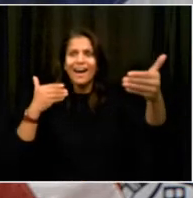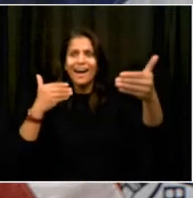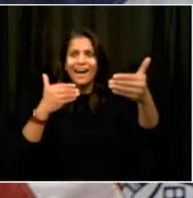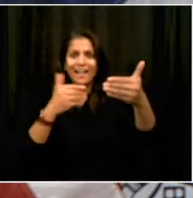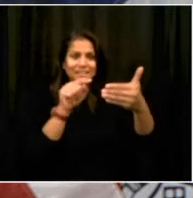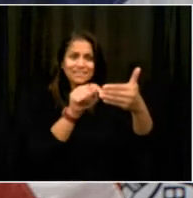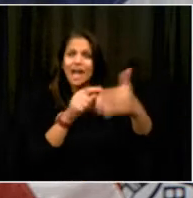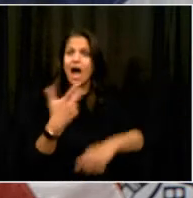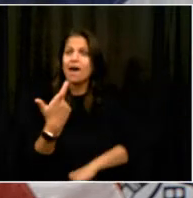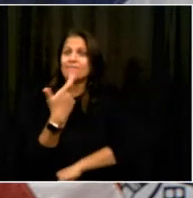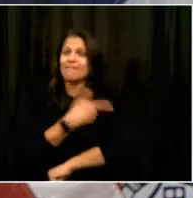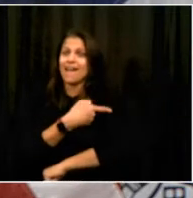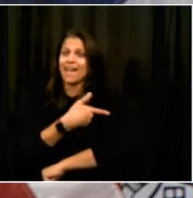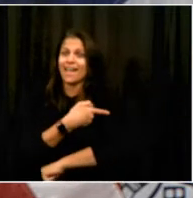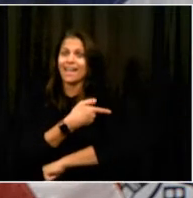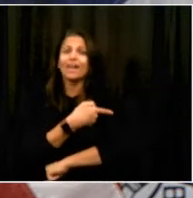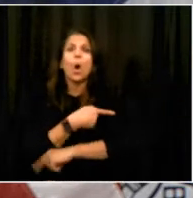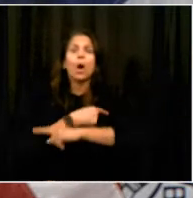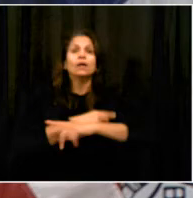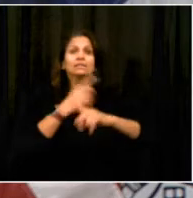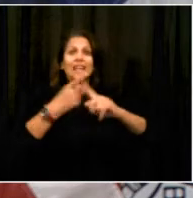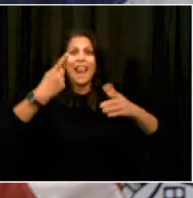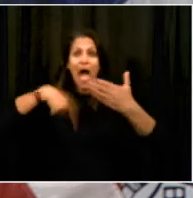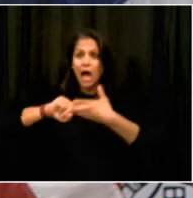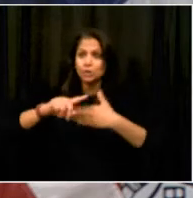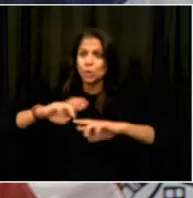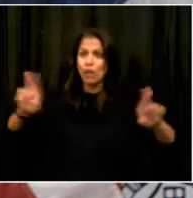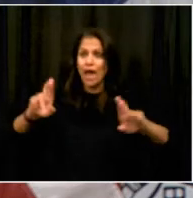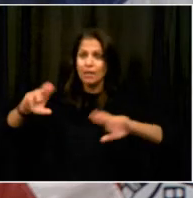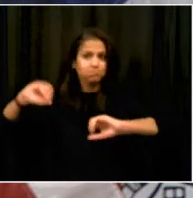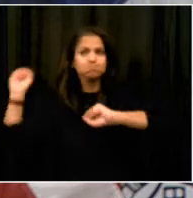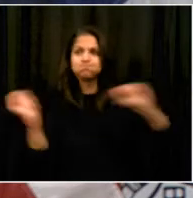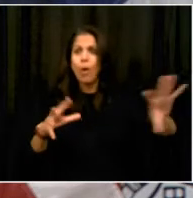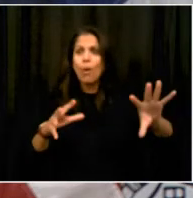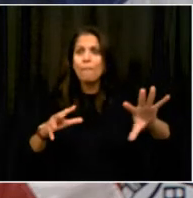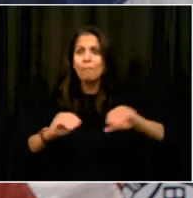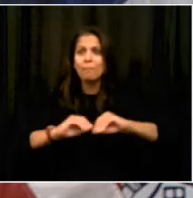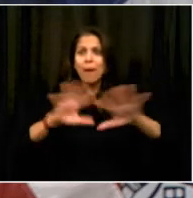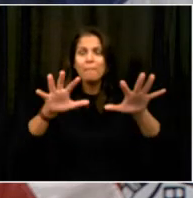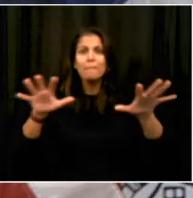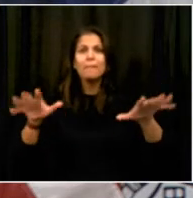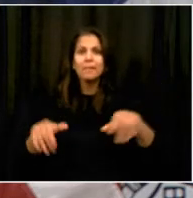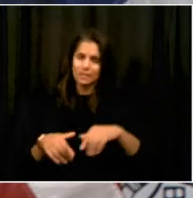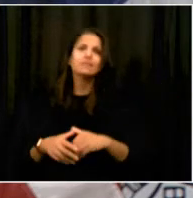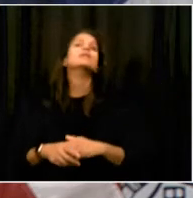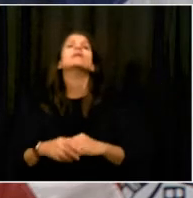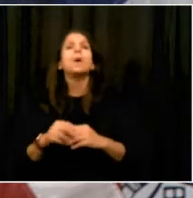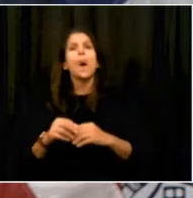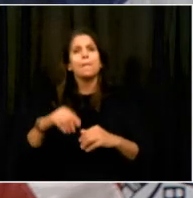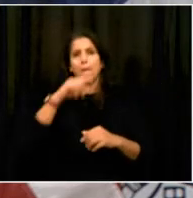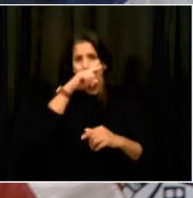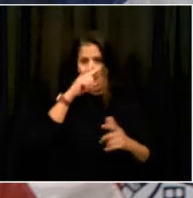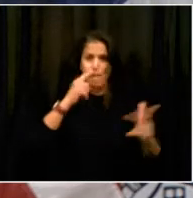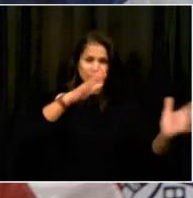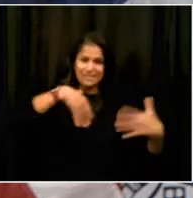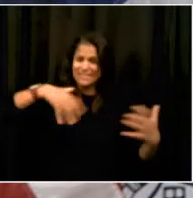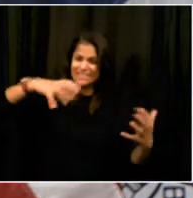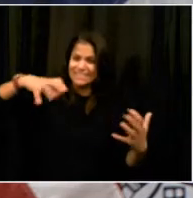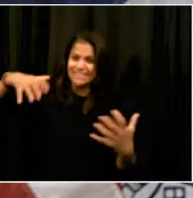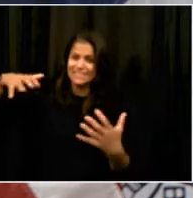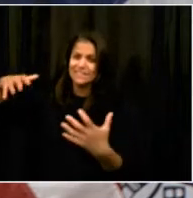here in New York City because vaccine is being produced in huge quantities for this city and for this whole